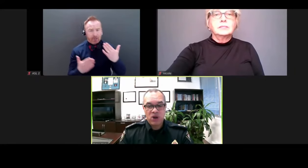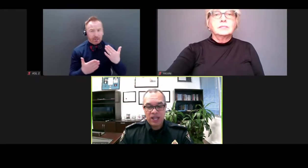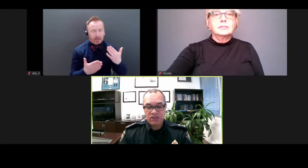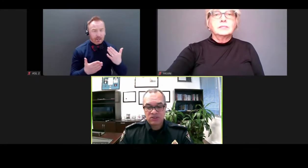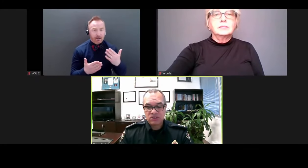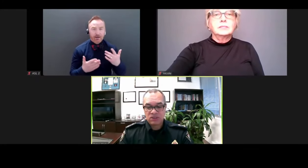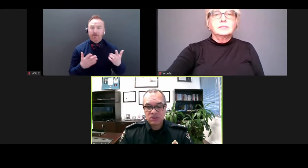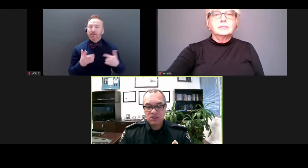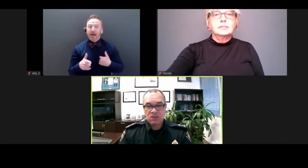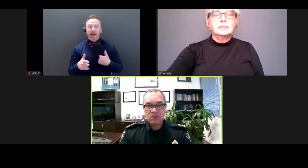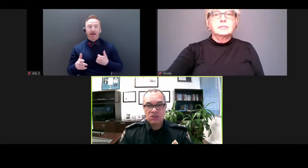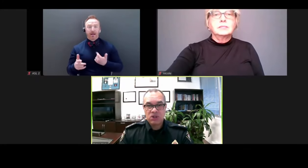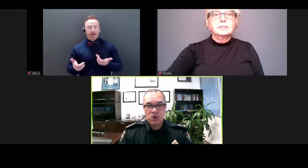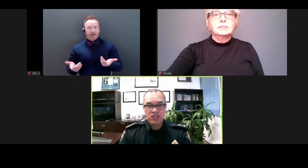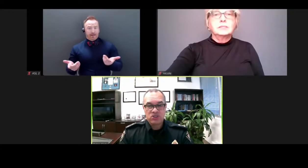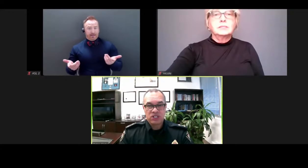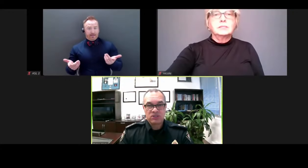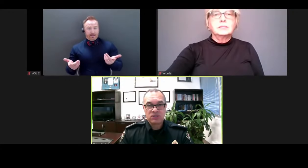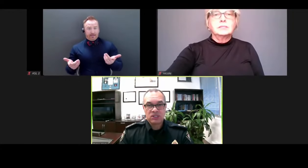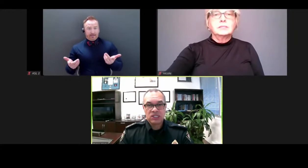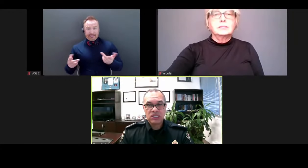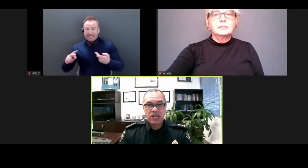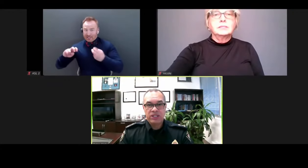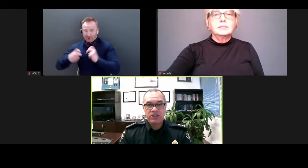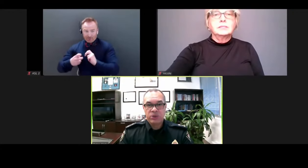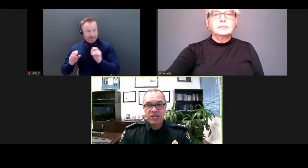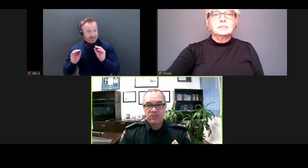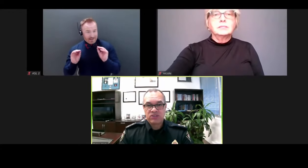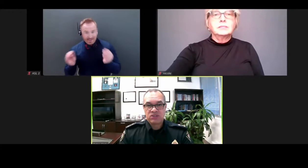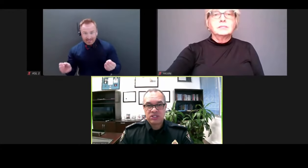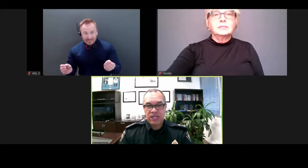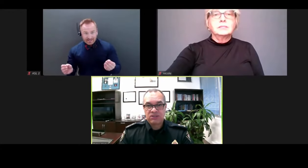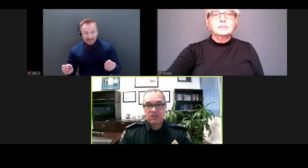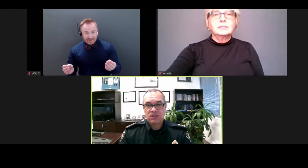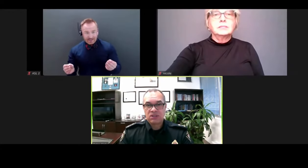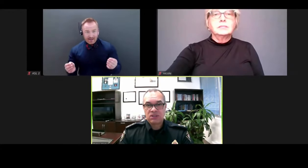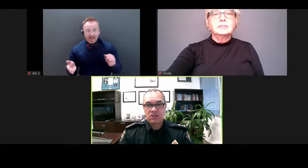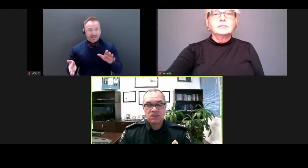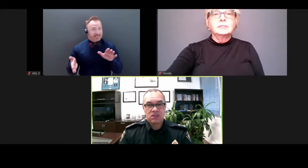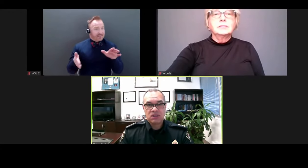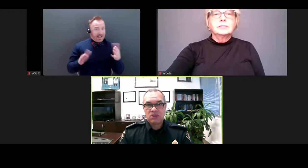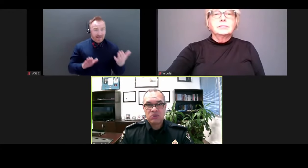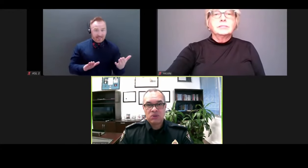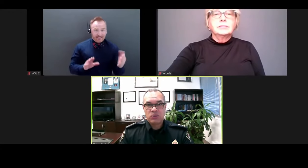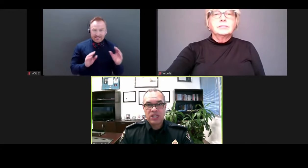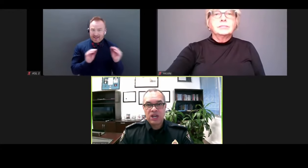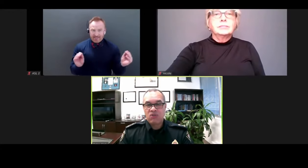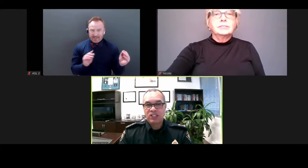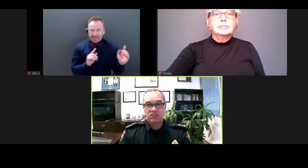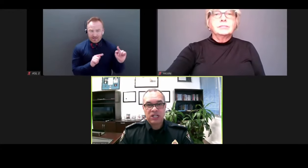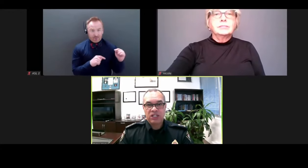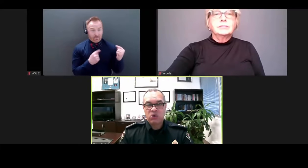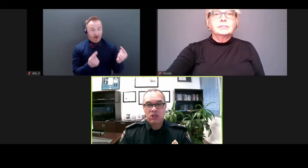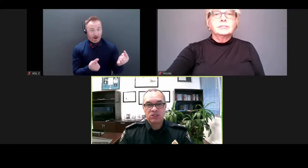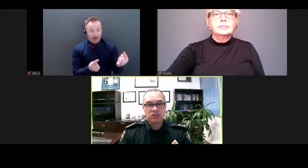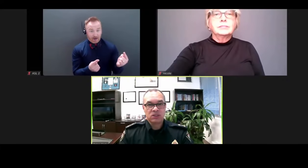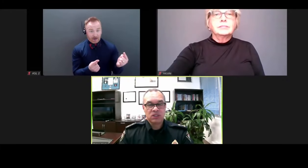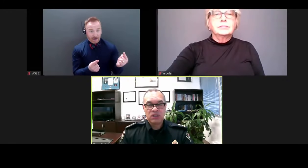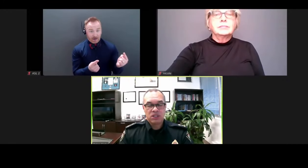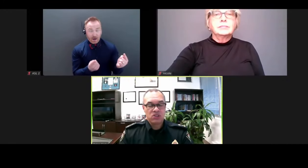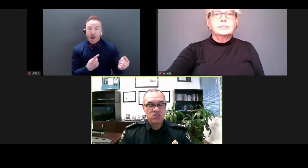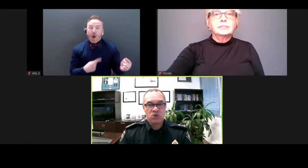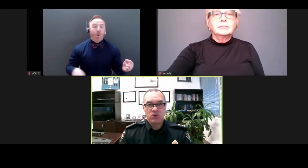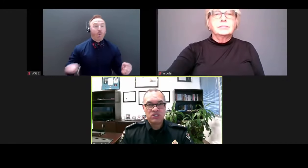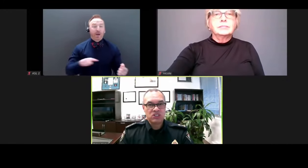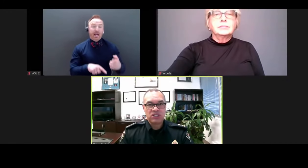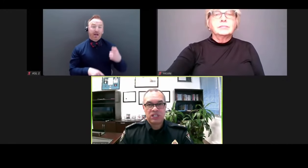no riots, no injuries, and no deaths to date. We cannot rest on any laurels.